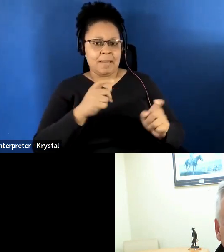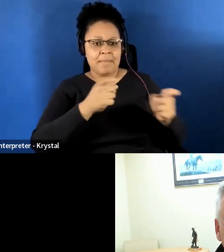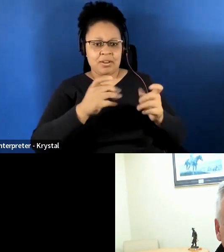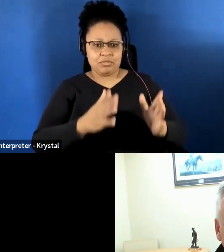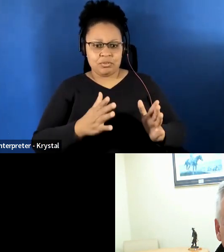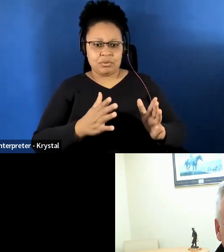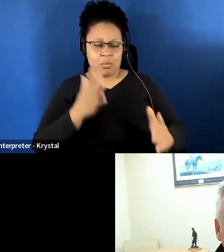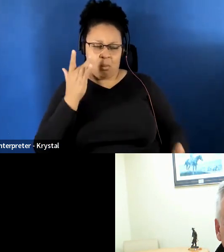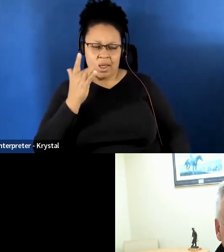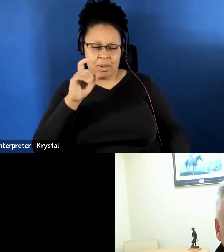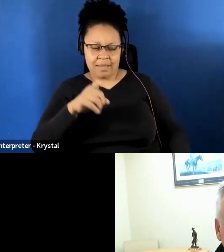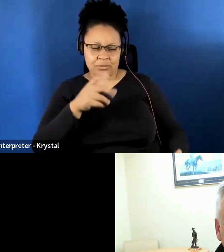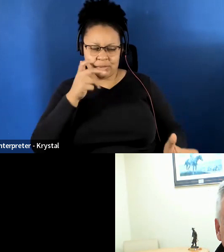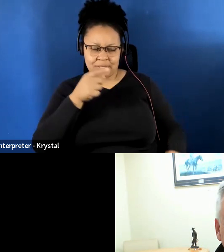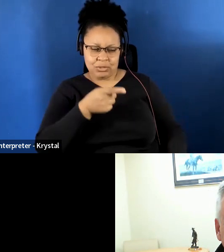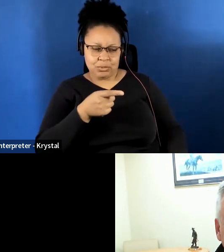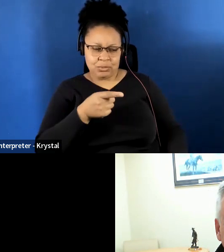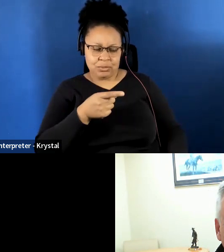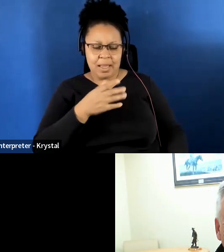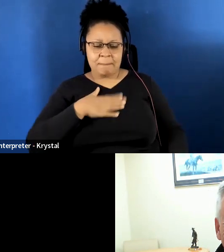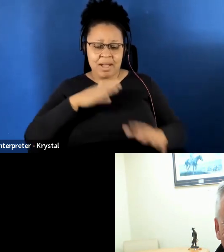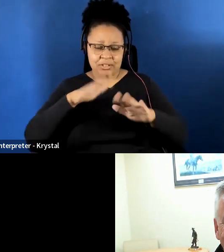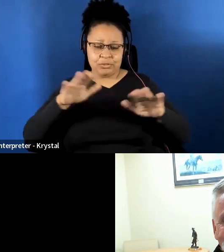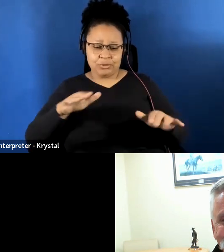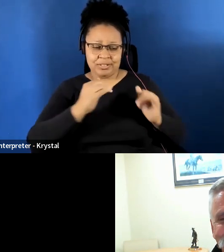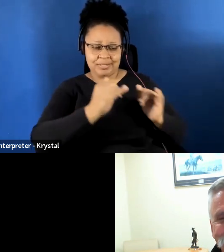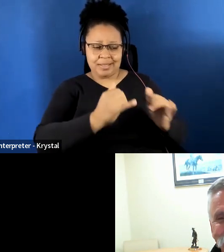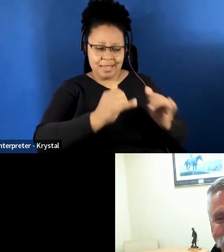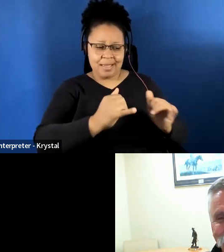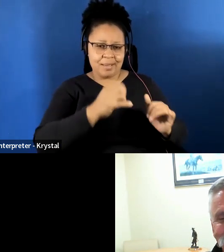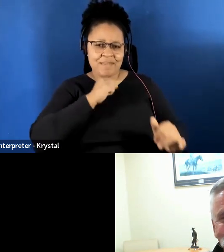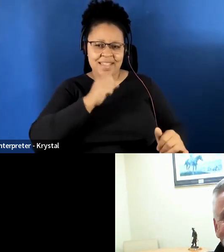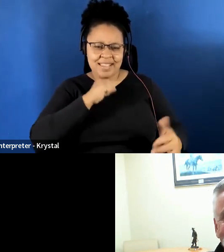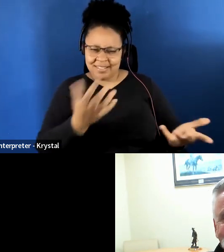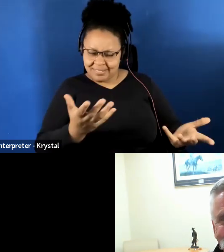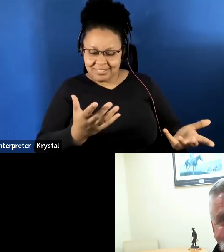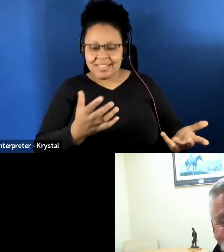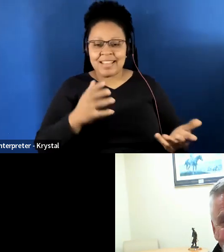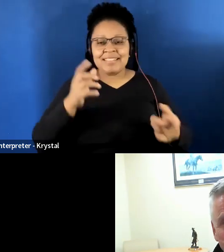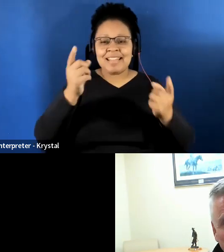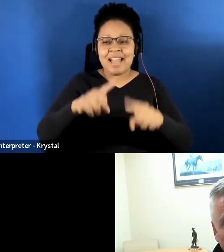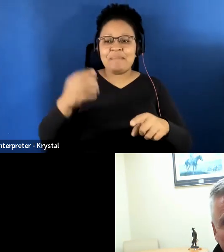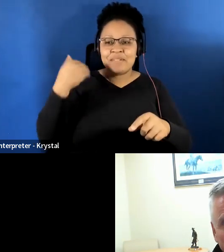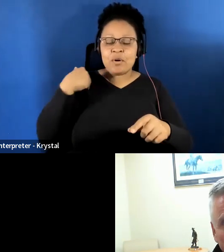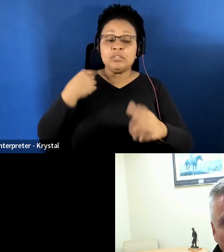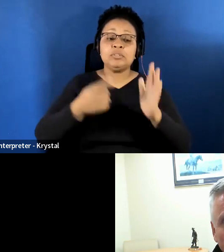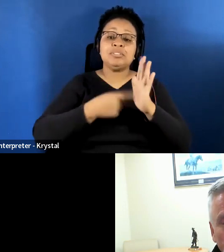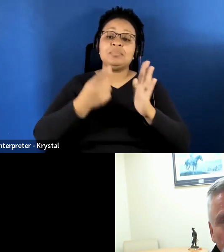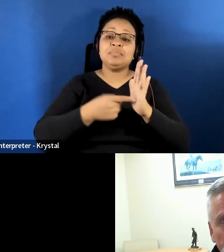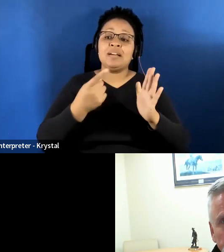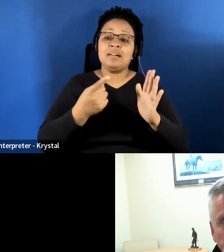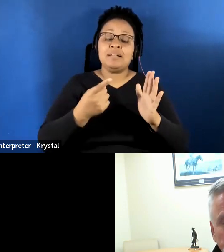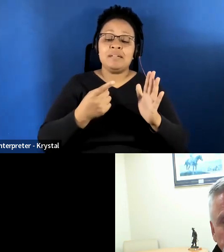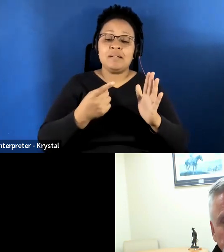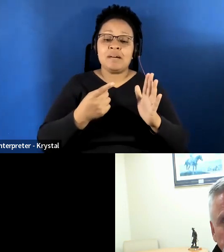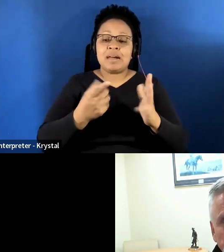position, like, why do I have to listen to her? My child's her age. I've had stuff like that happen before. And so sometimes